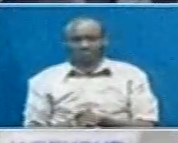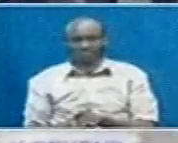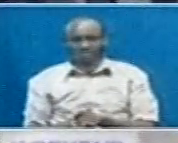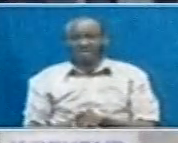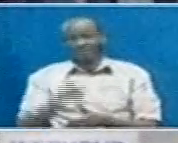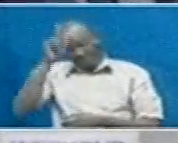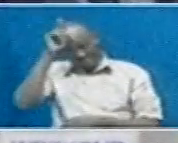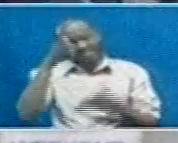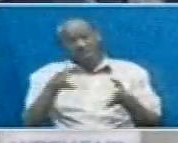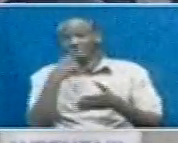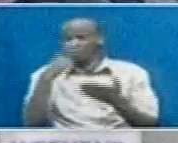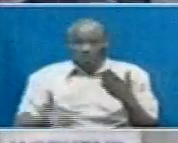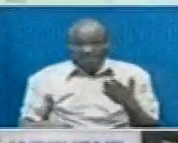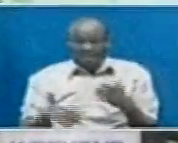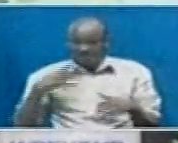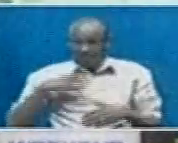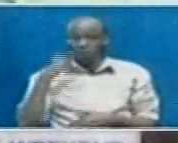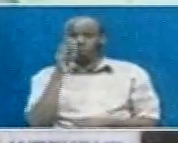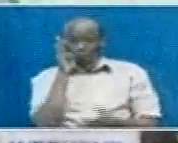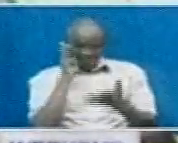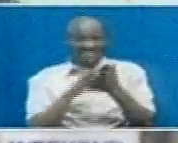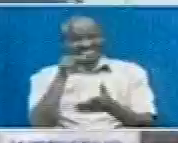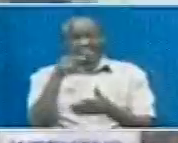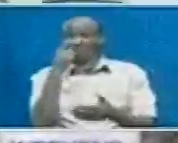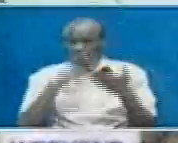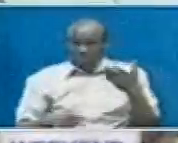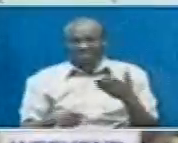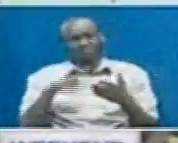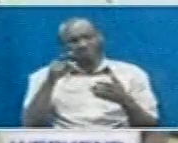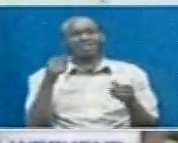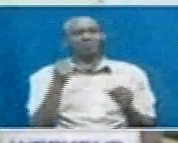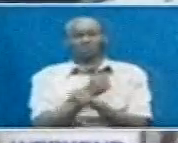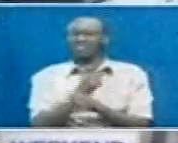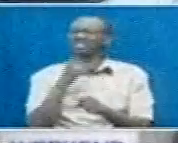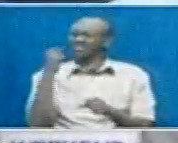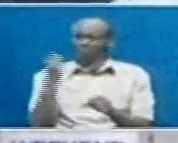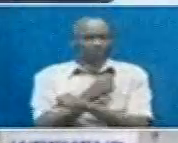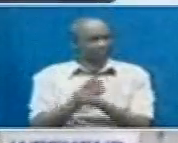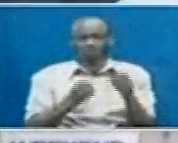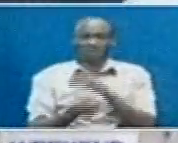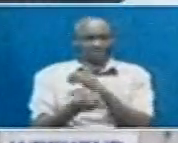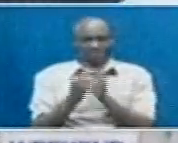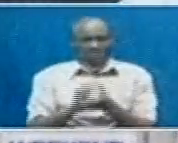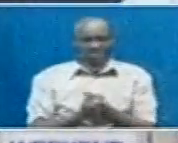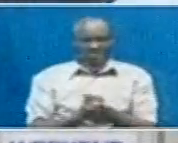The village now tends. Those who witnessed the attacks could hardly narrate their experiences.